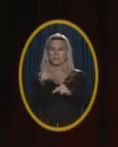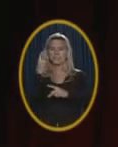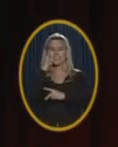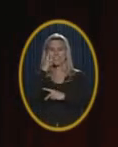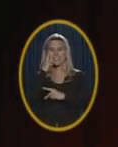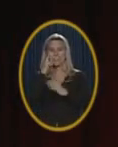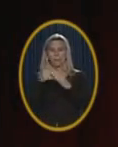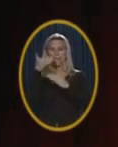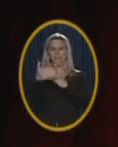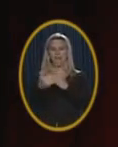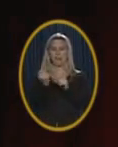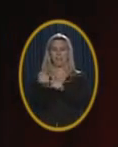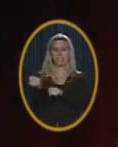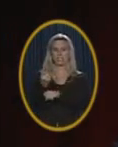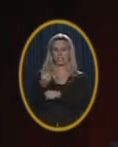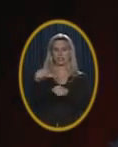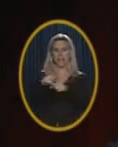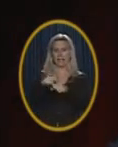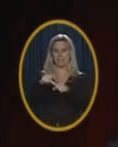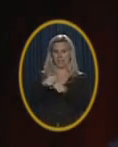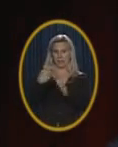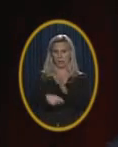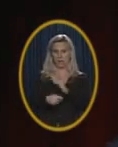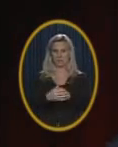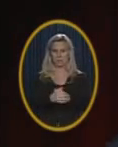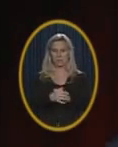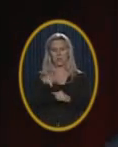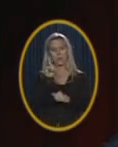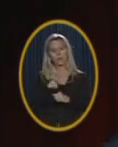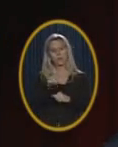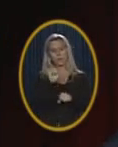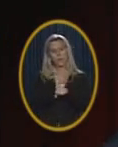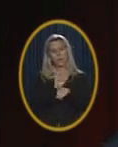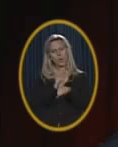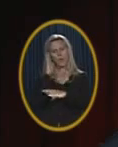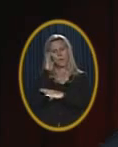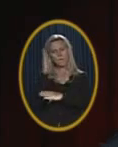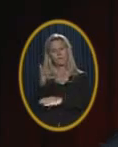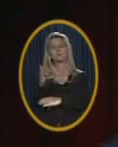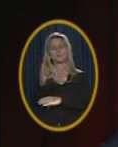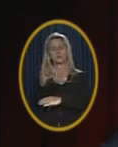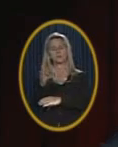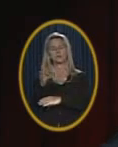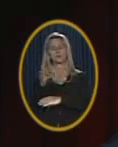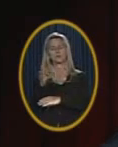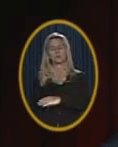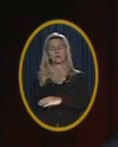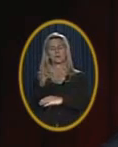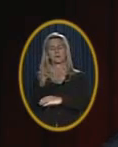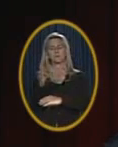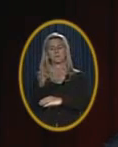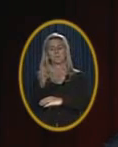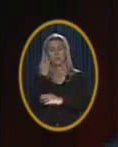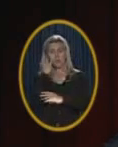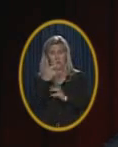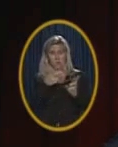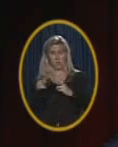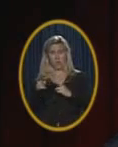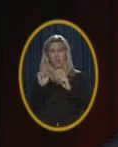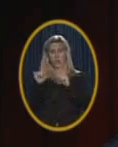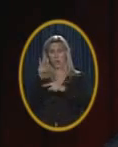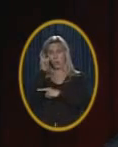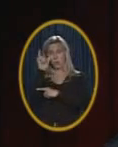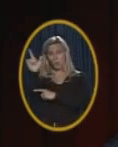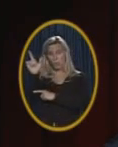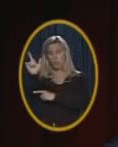next year's gasoline trip. But, we ought to be working on a future, and that's what we're going to be doing when we get ready to go to the